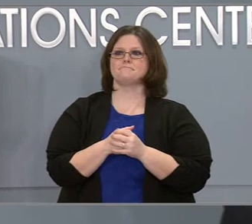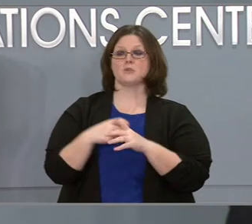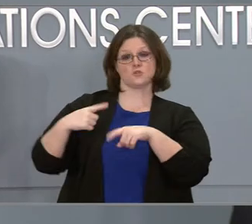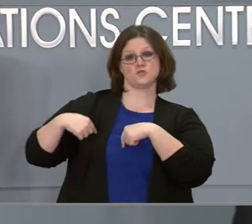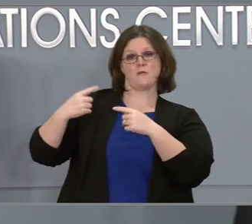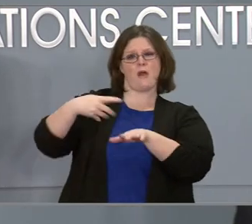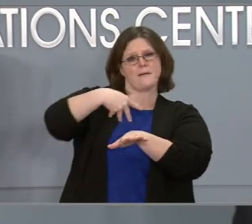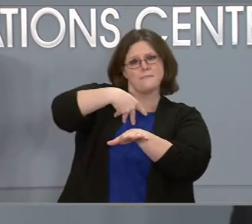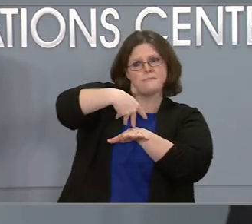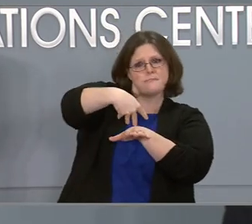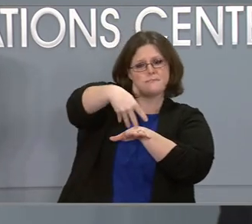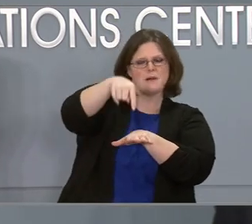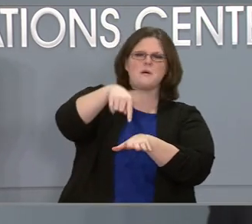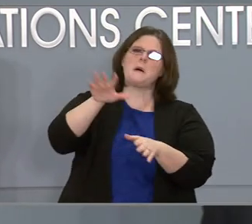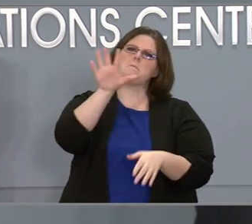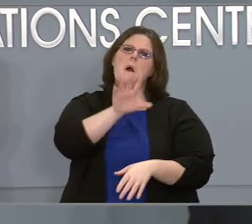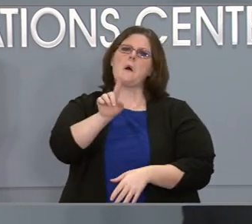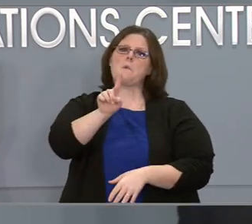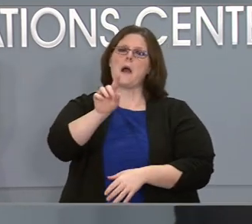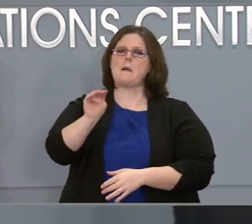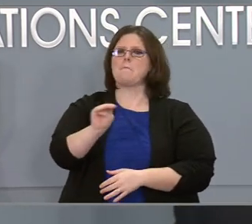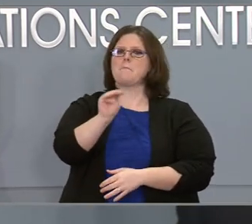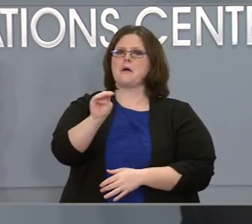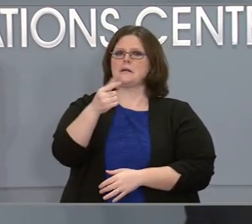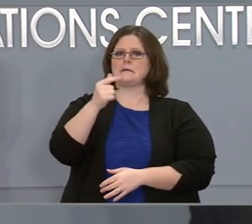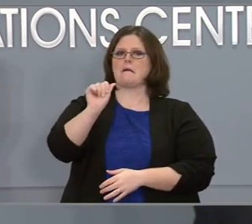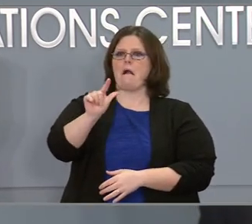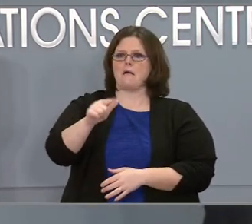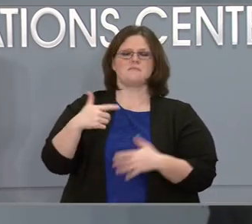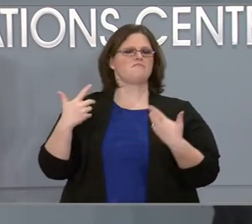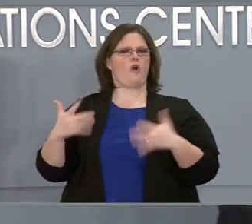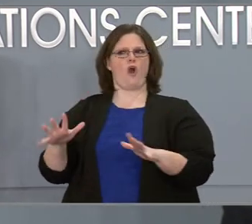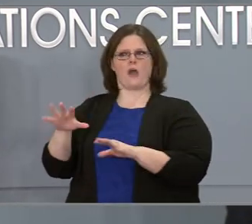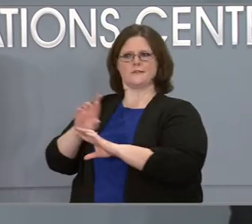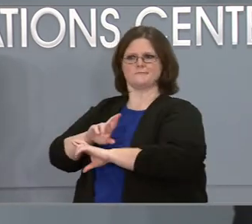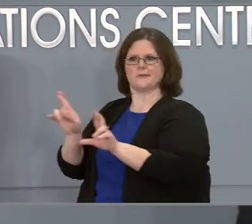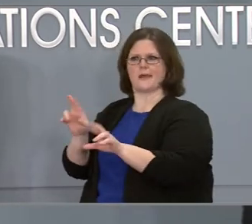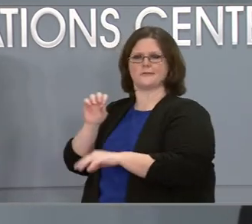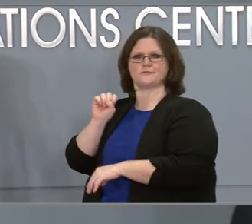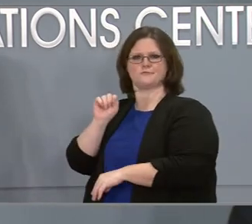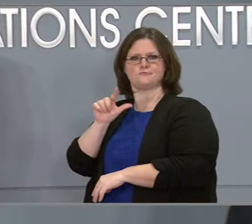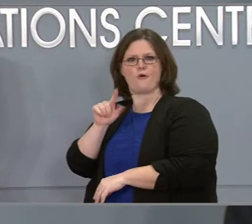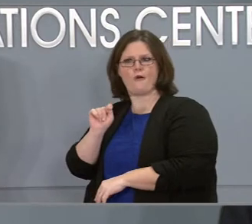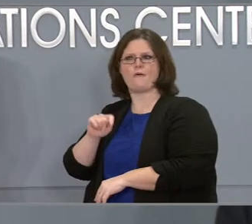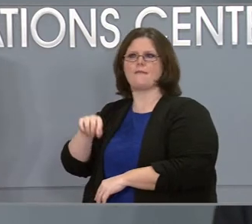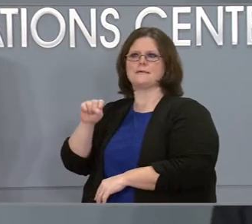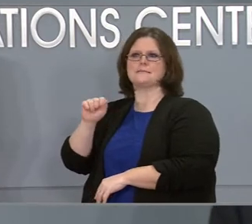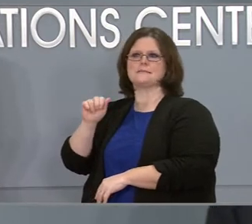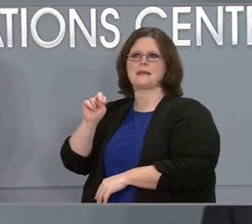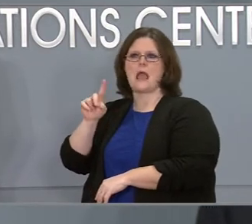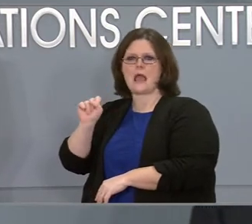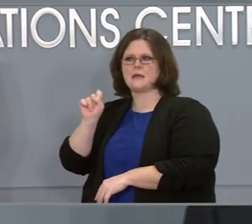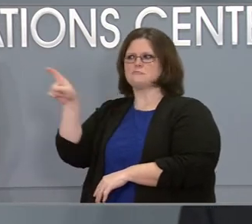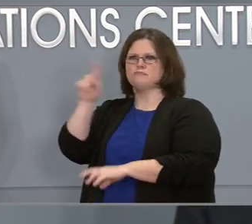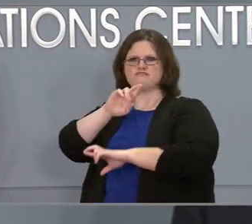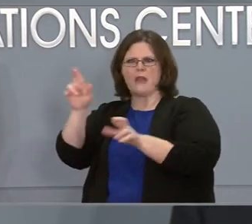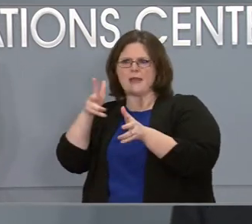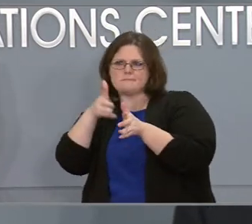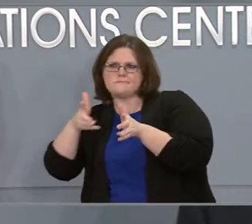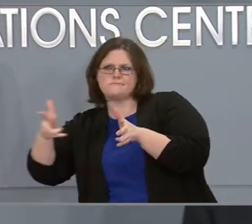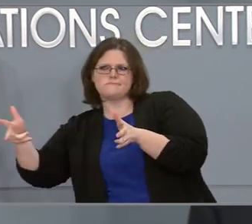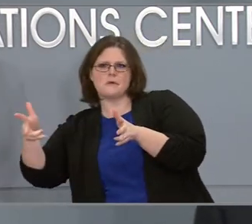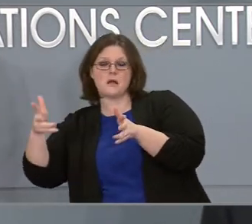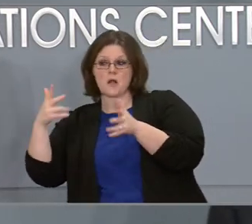gallons of brine, and we have restocked supplies of salt, sand, and our maintenance yards so we can treat roads after this winter weather